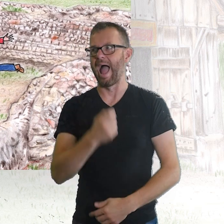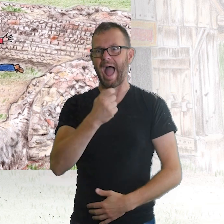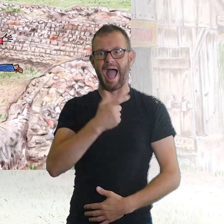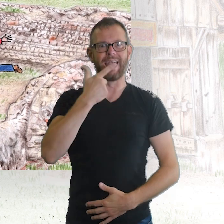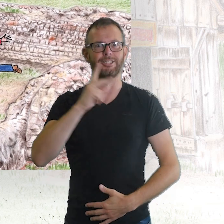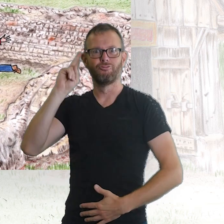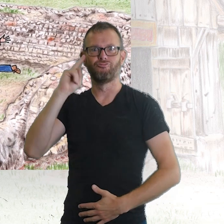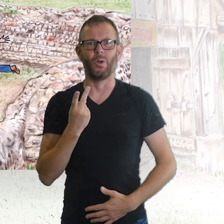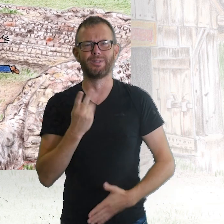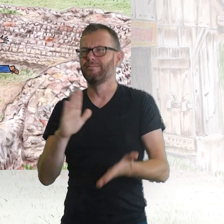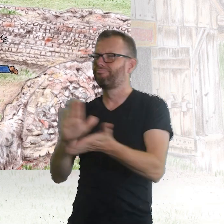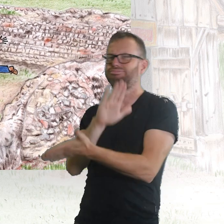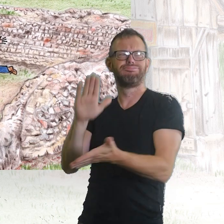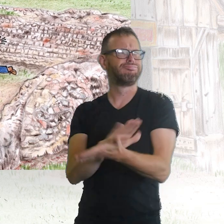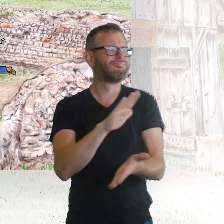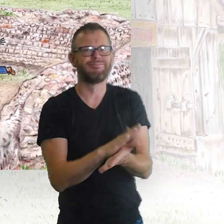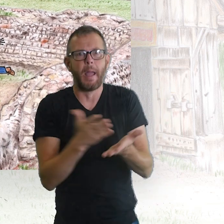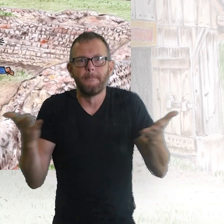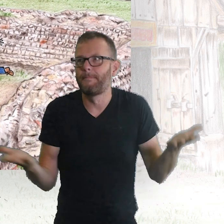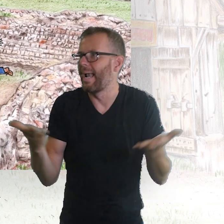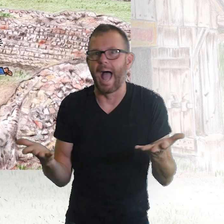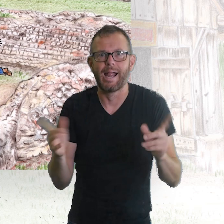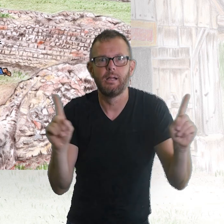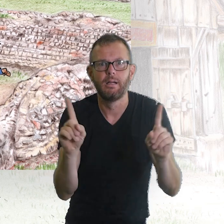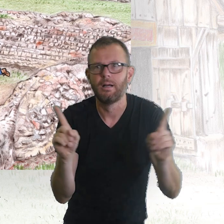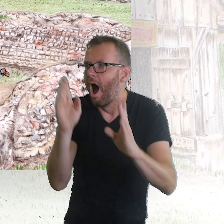Alex and Rosie enjoyed playing hide and seek.